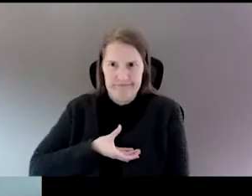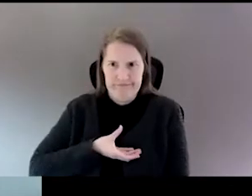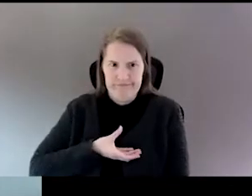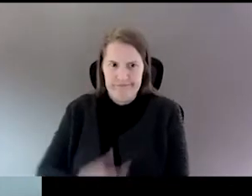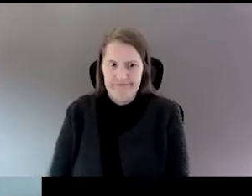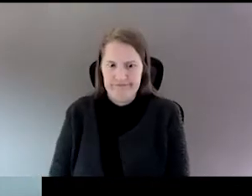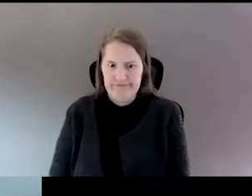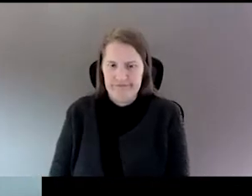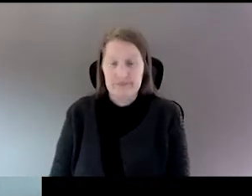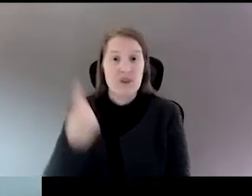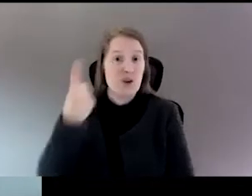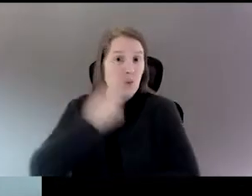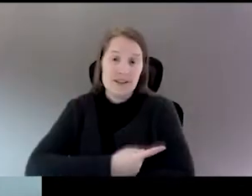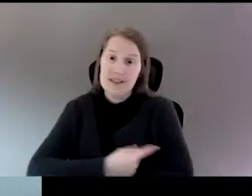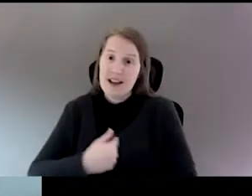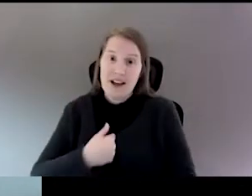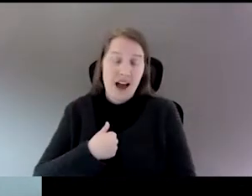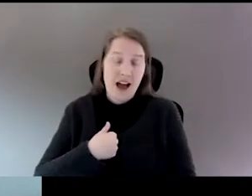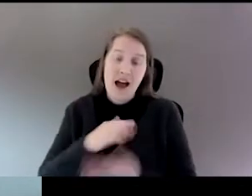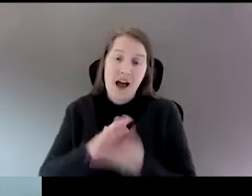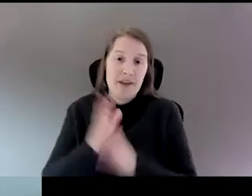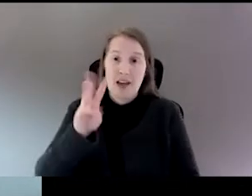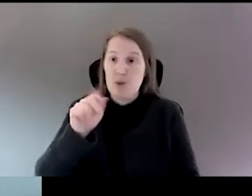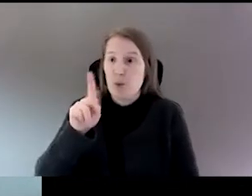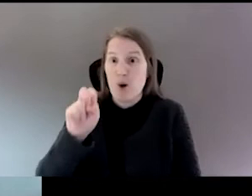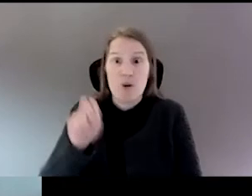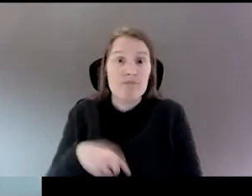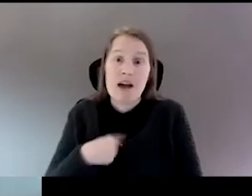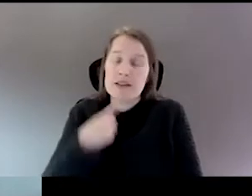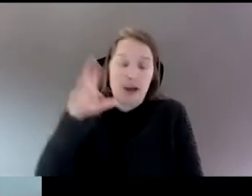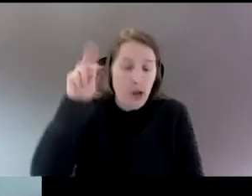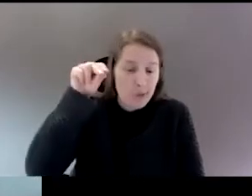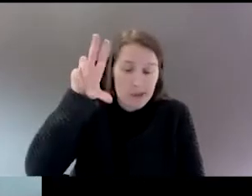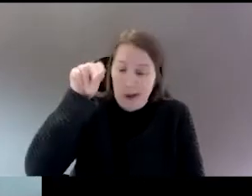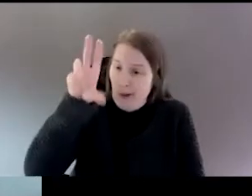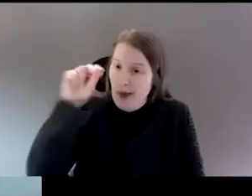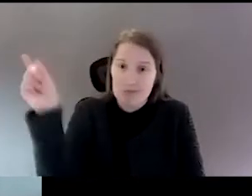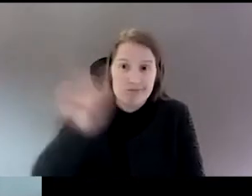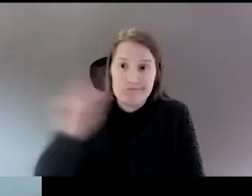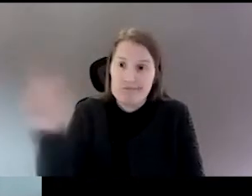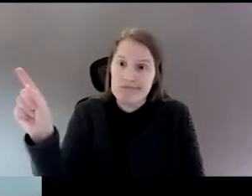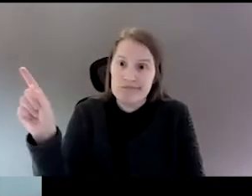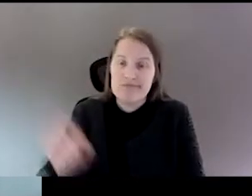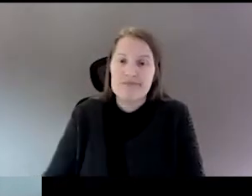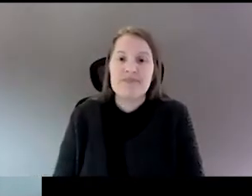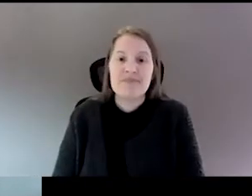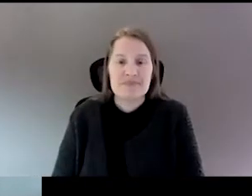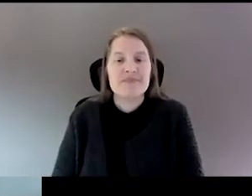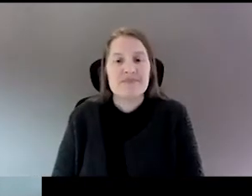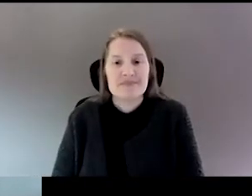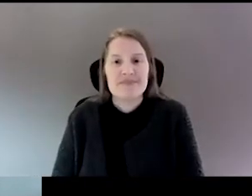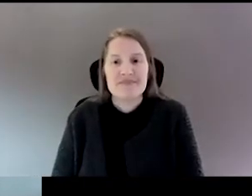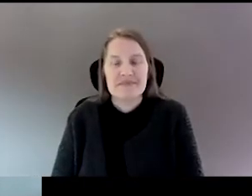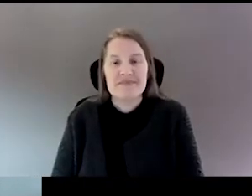just became woke and said, we won't do that. And that is exactly how I try to live